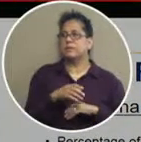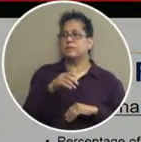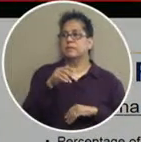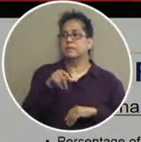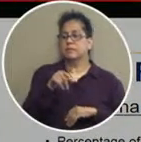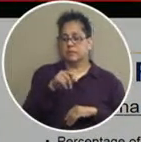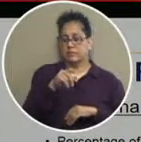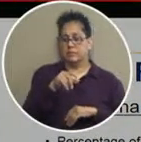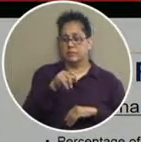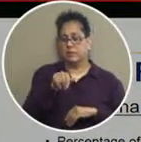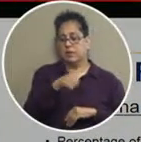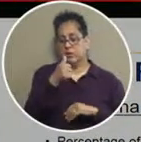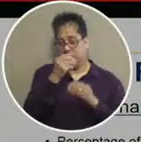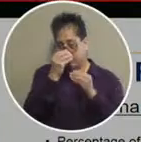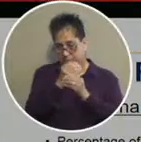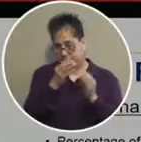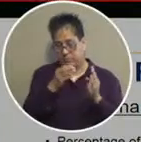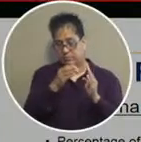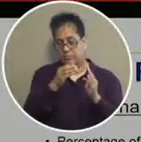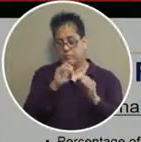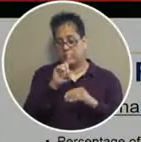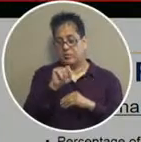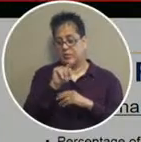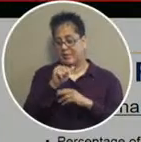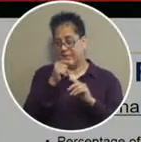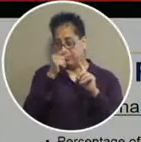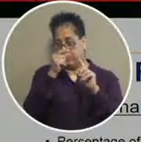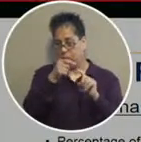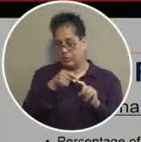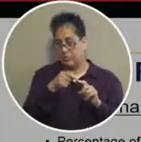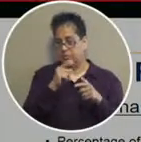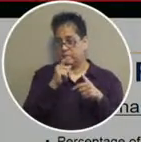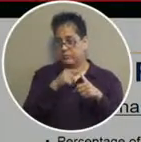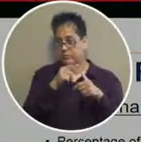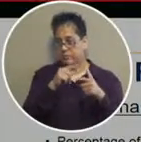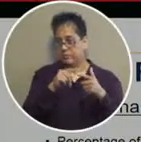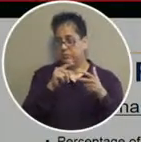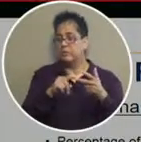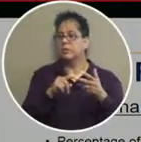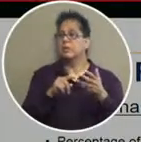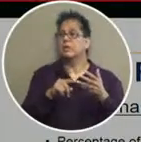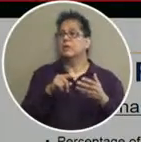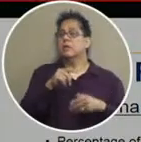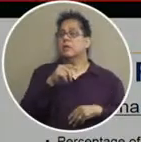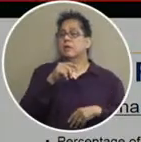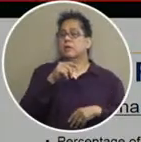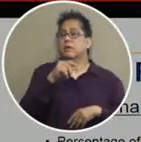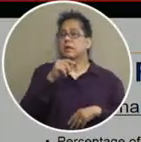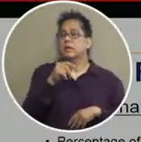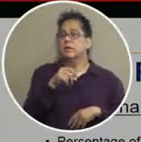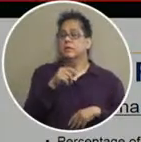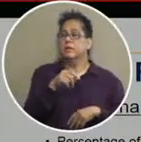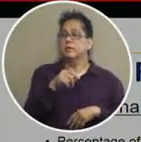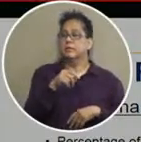Some other data points that I think are interesting to consider as well is that